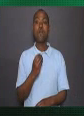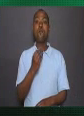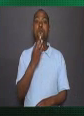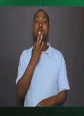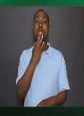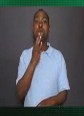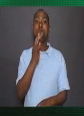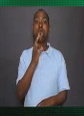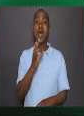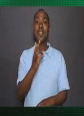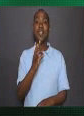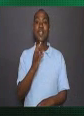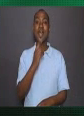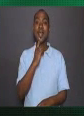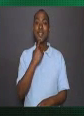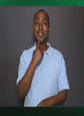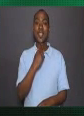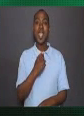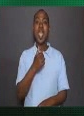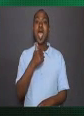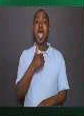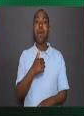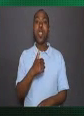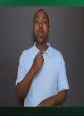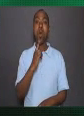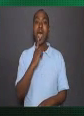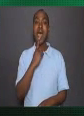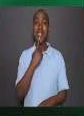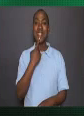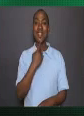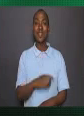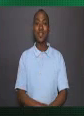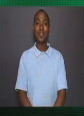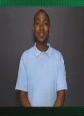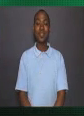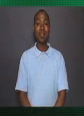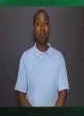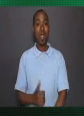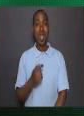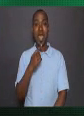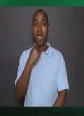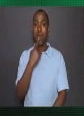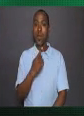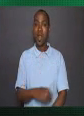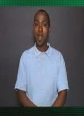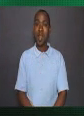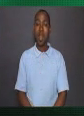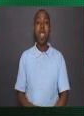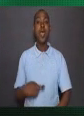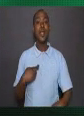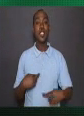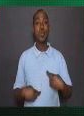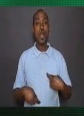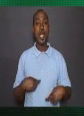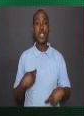and amino acids. In other words, when there is